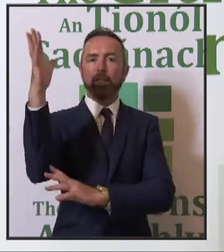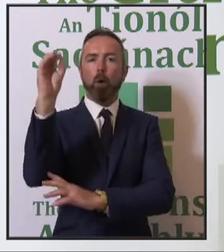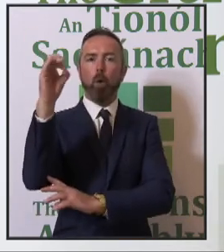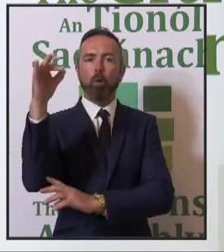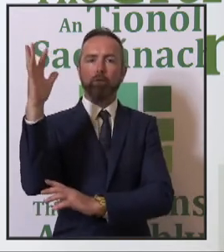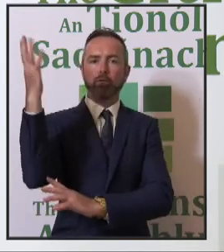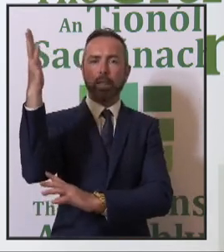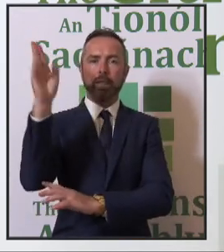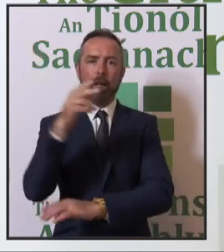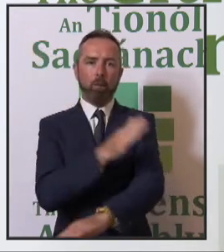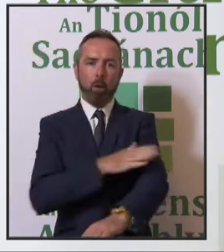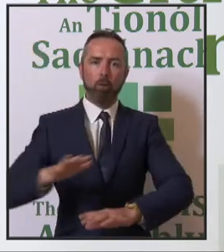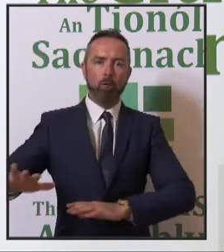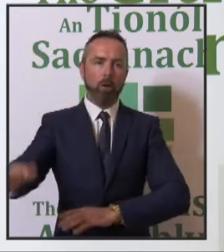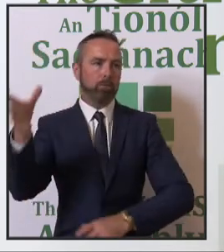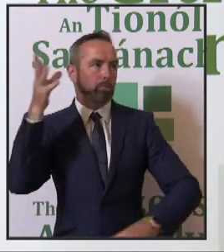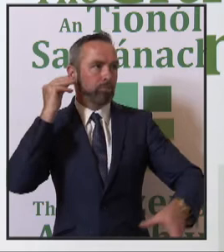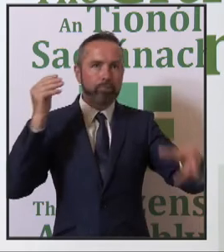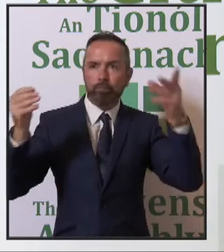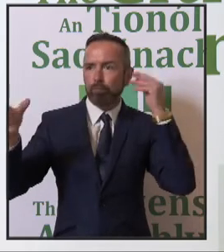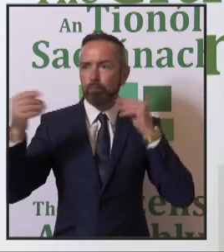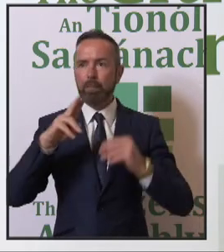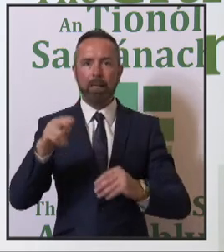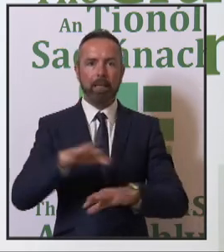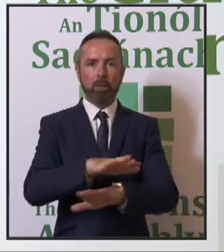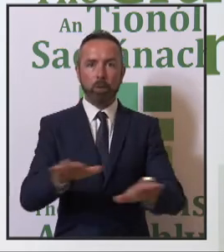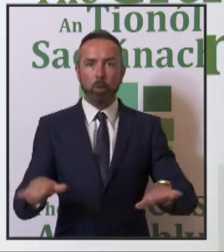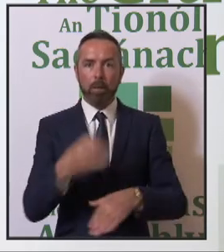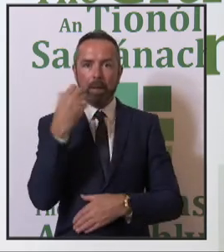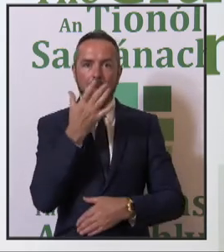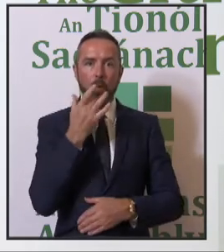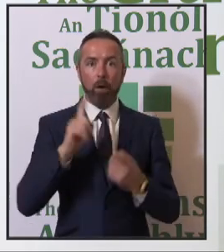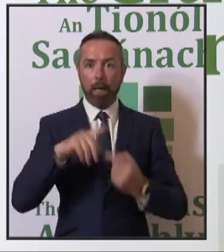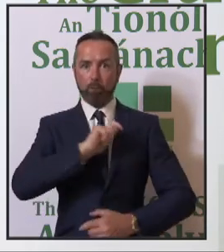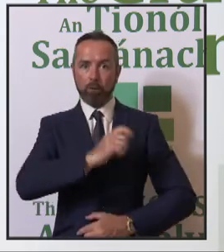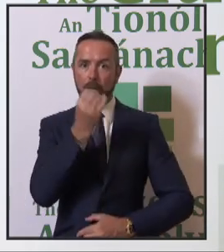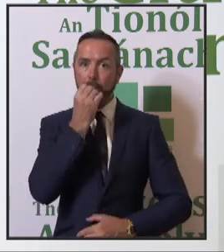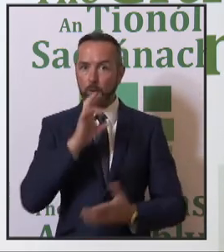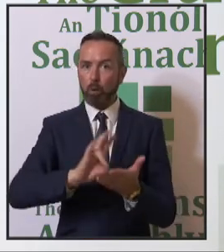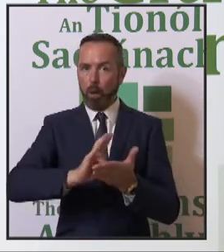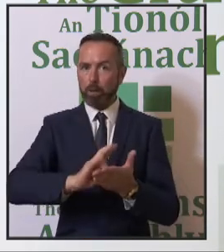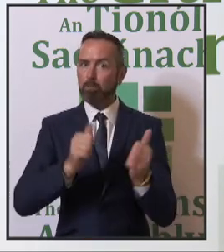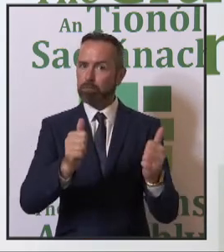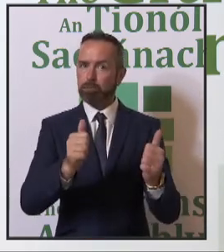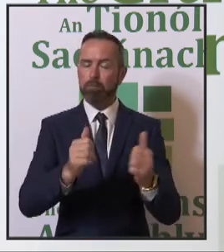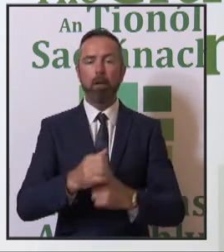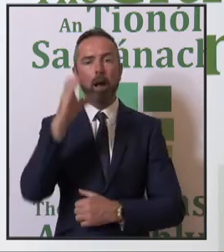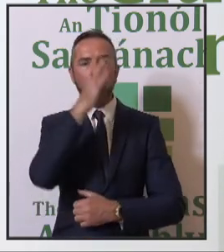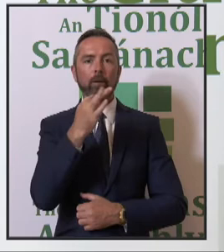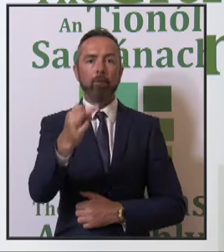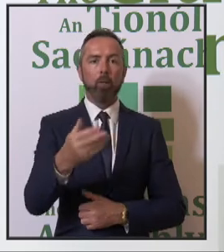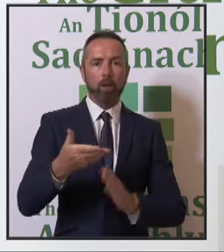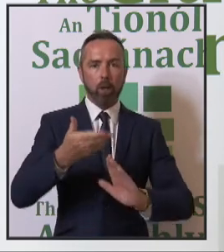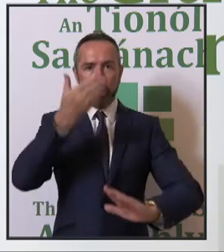nature and hear birds and bees, can swim in clean water and can trust in the quality of the food that they're eating. And I'm very much looking forward to learning about